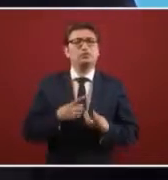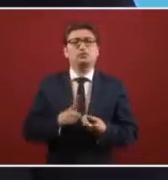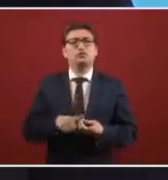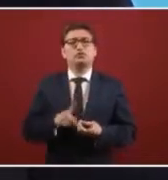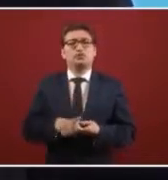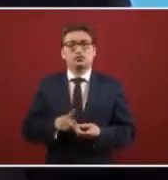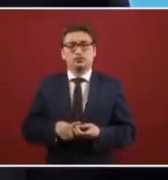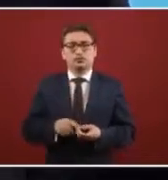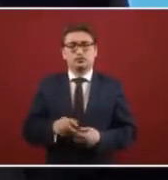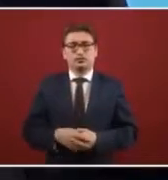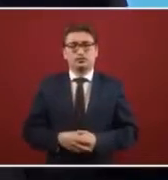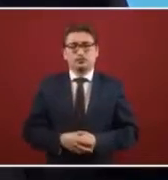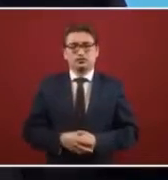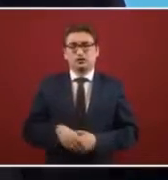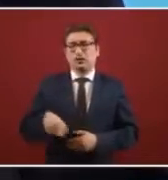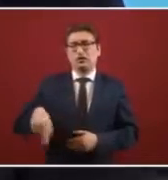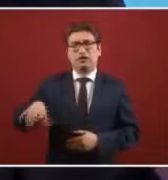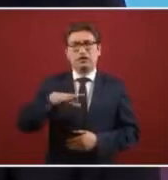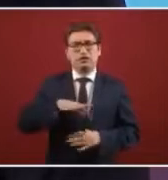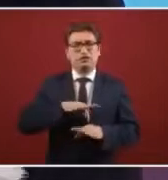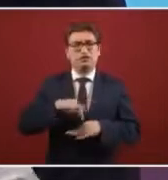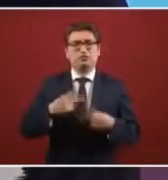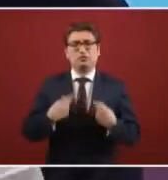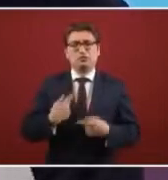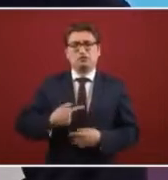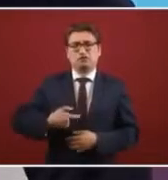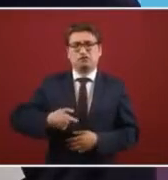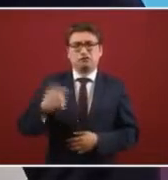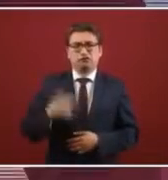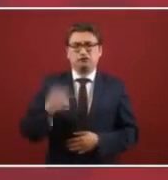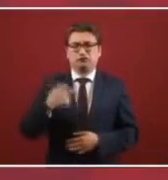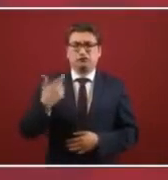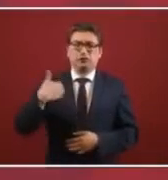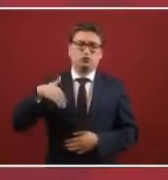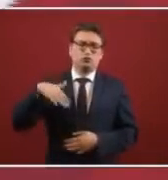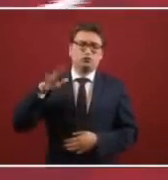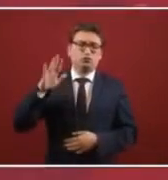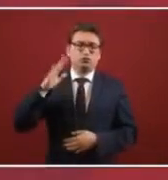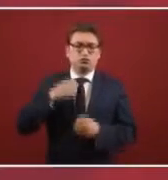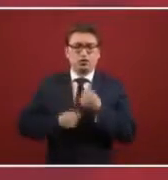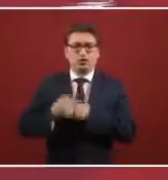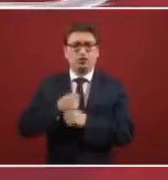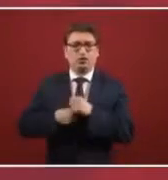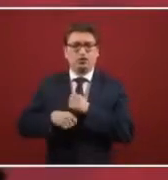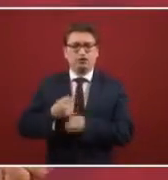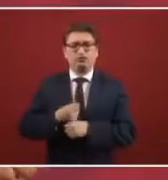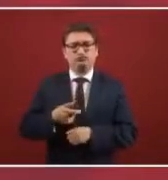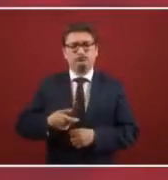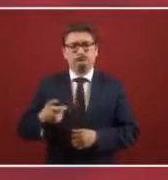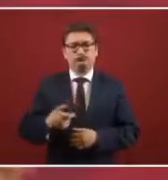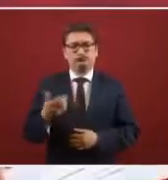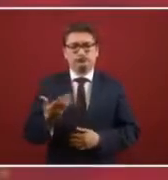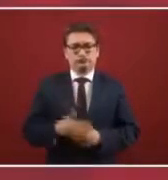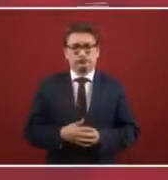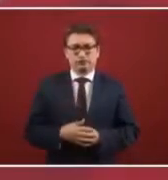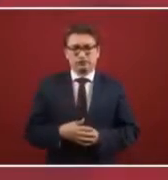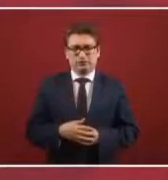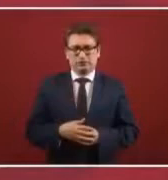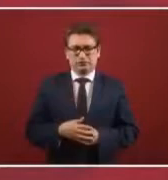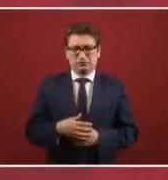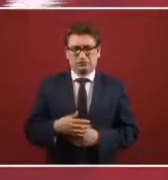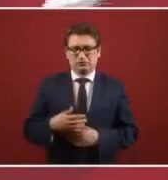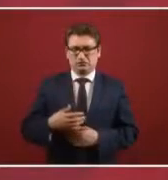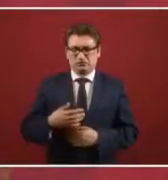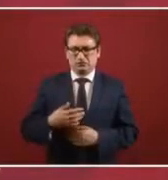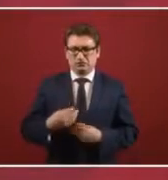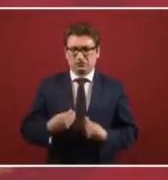where the ricos rich people antaño, from que tampoco that were, eso es malo, that's not no